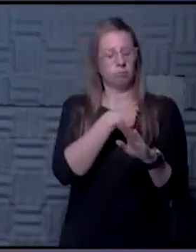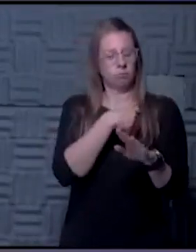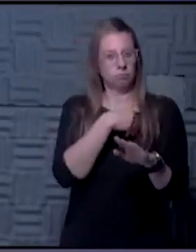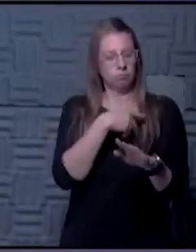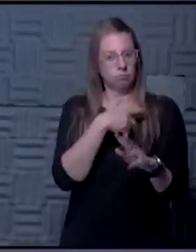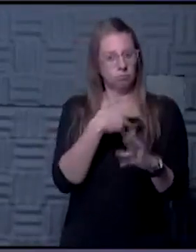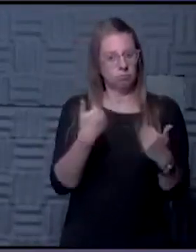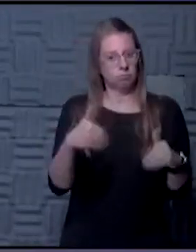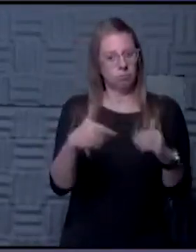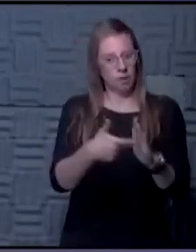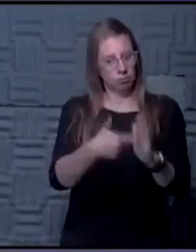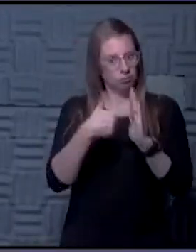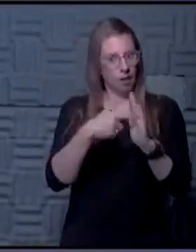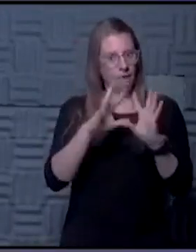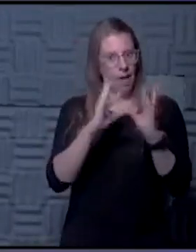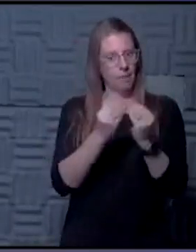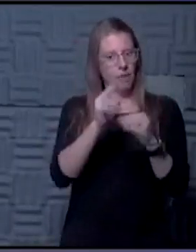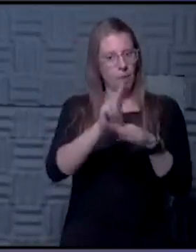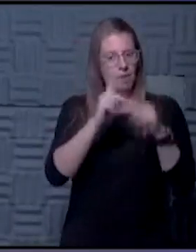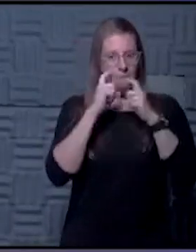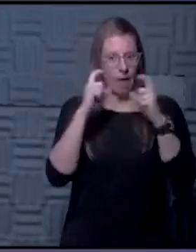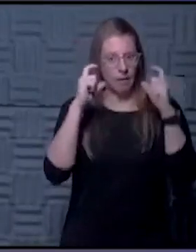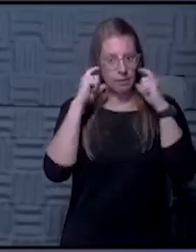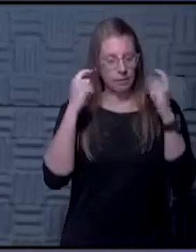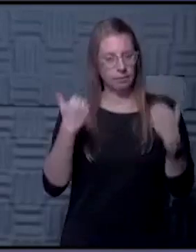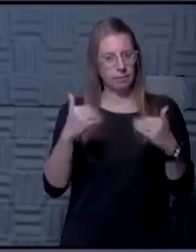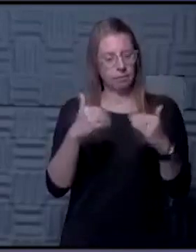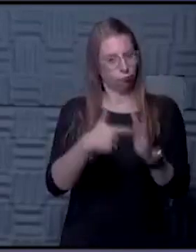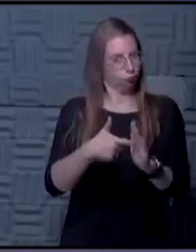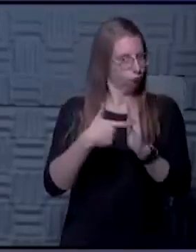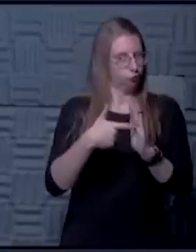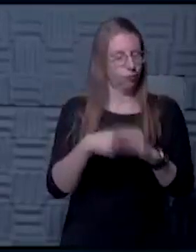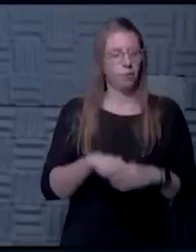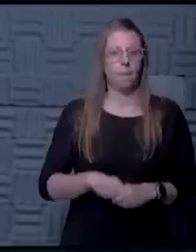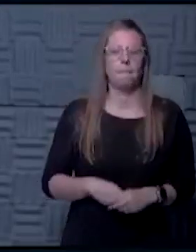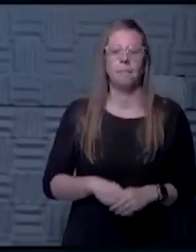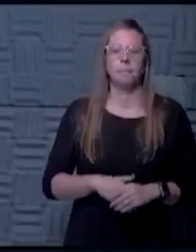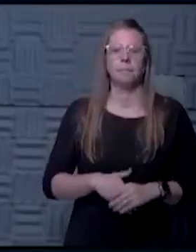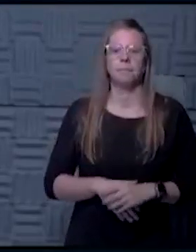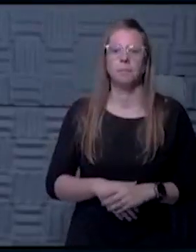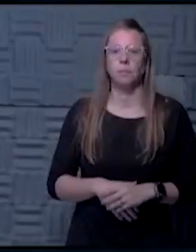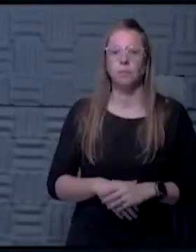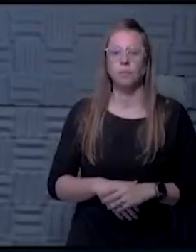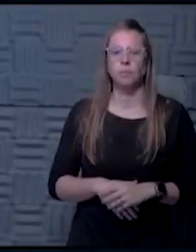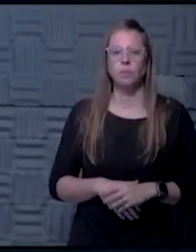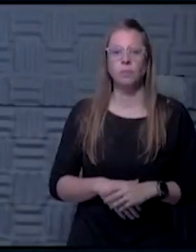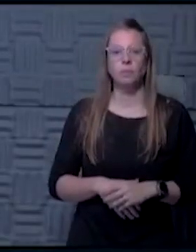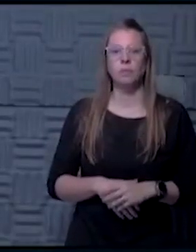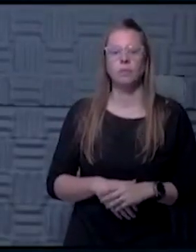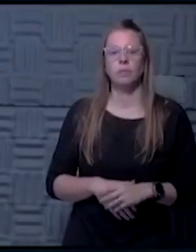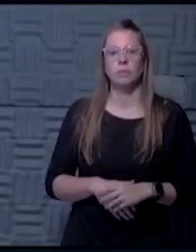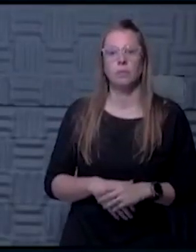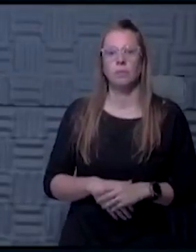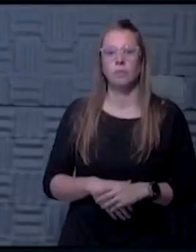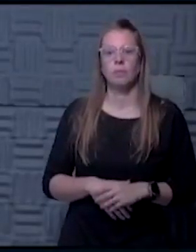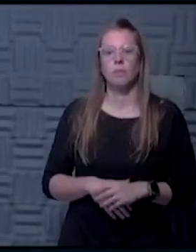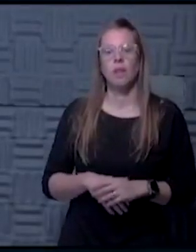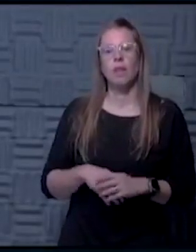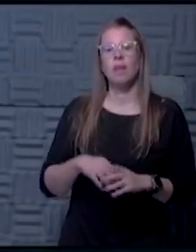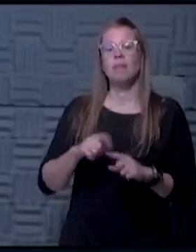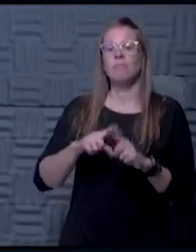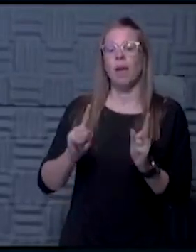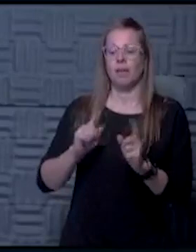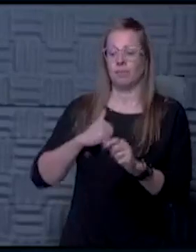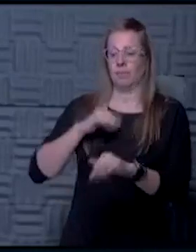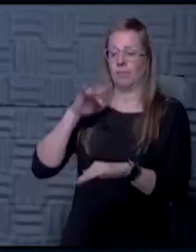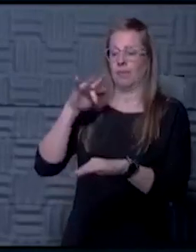wearing. I made my family wear their masks. Masks were mandatory. But it was at somebody's